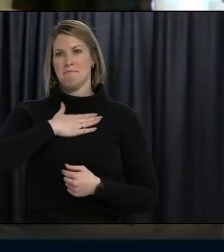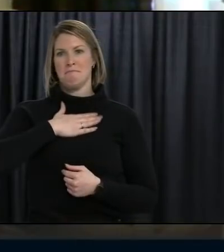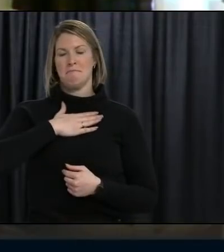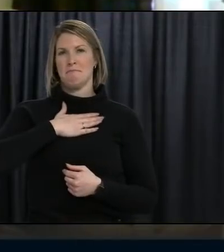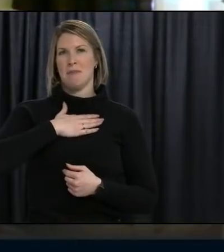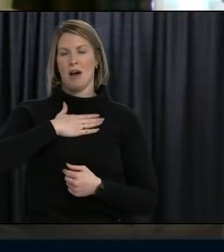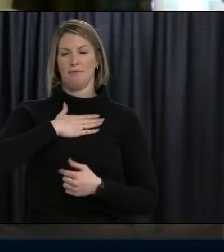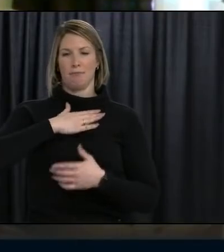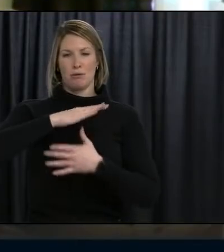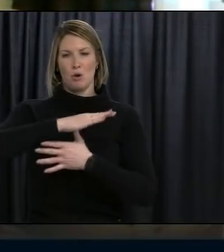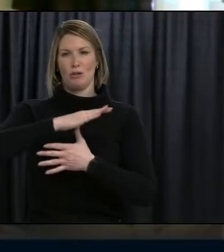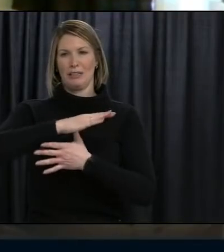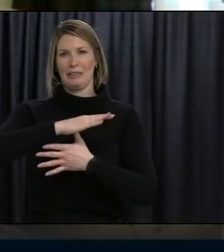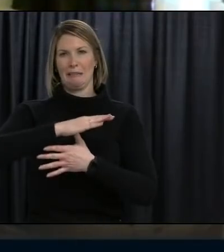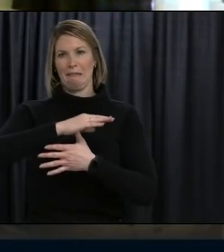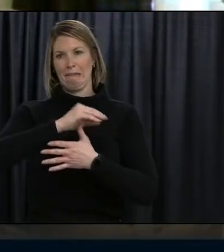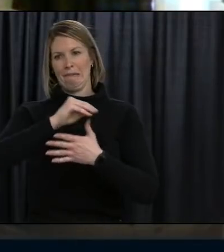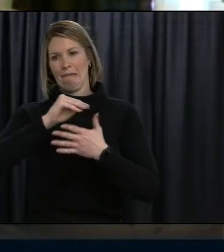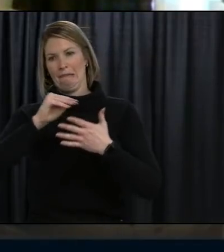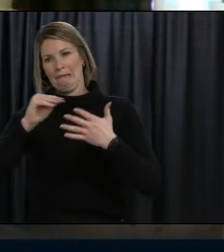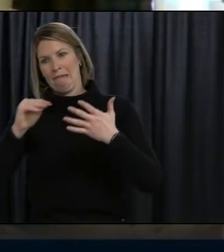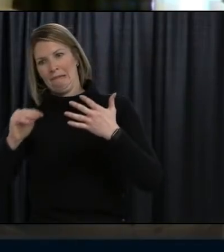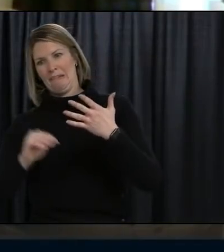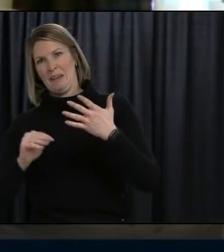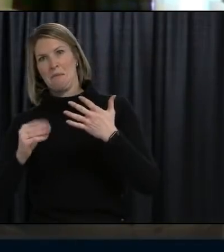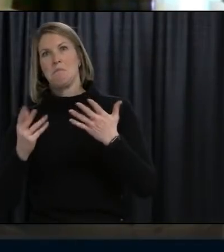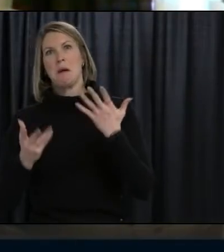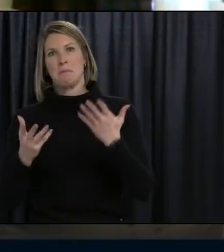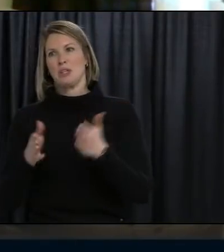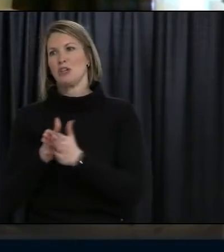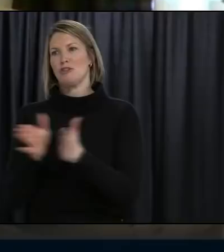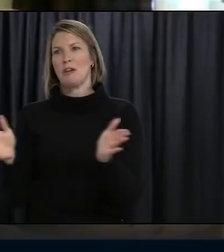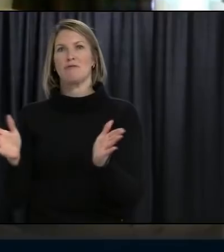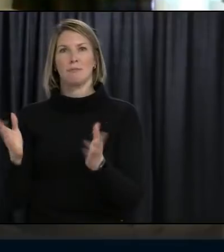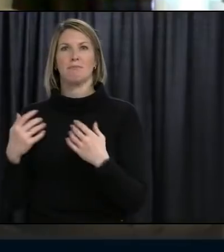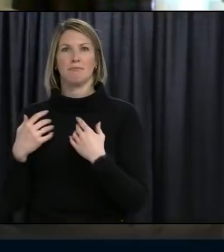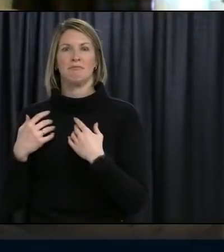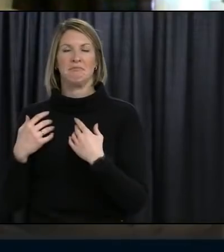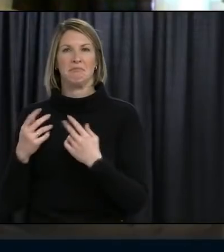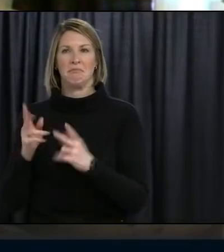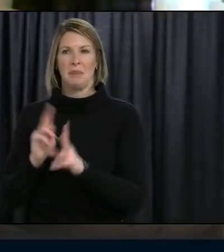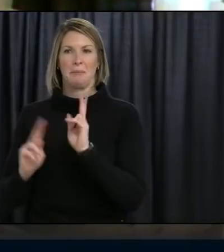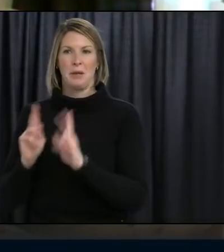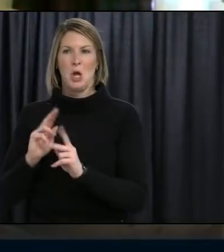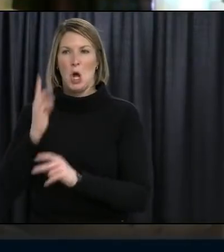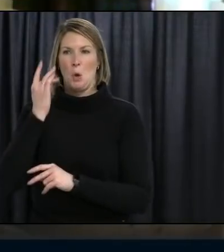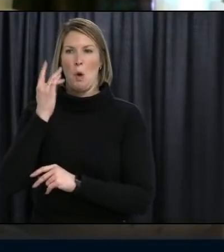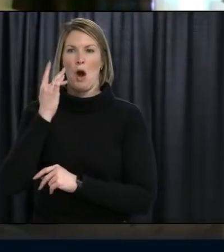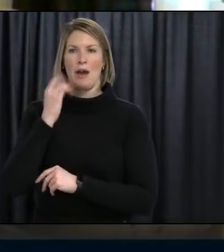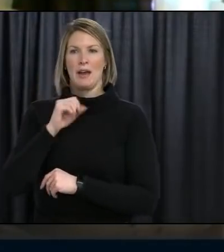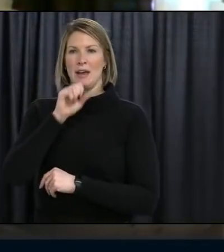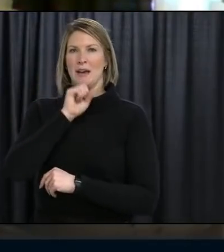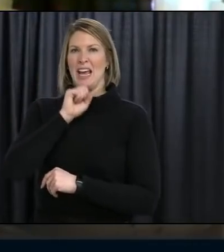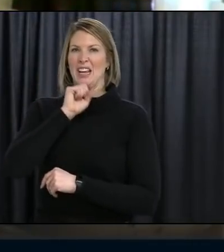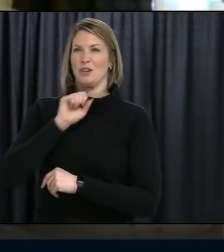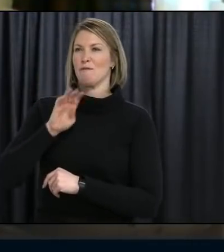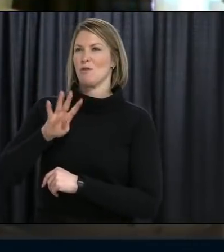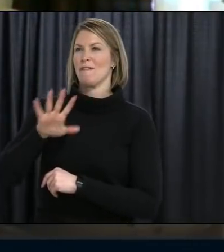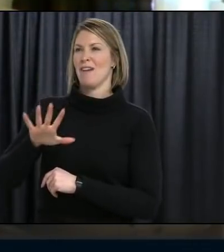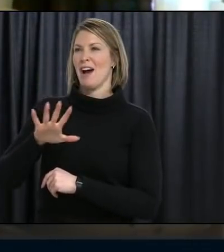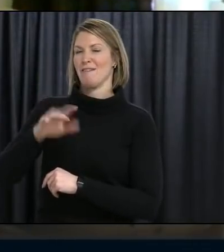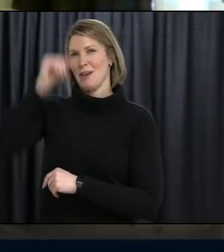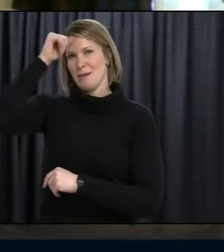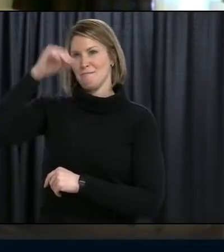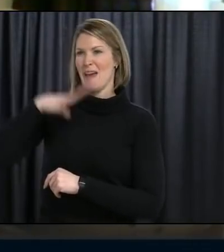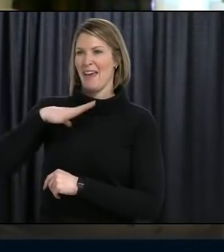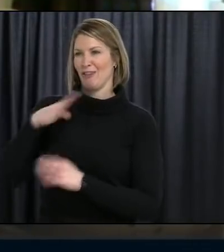would be presumably when the rest of the general public and an otherwise healthy 45-year-old male becomes available, which would probably be